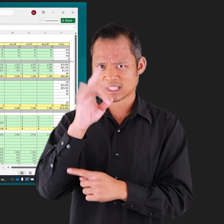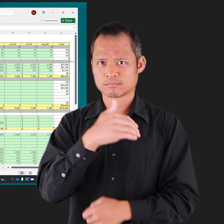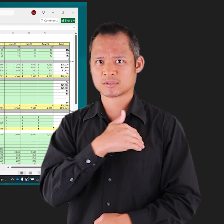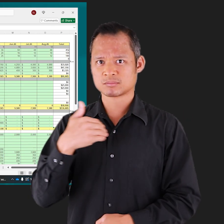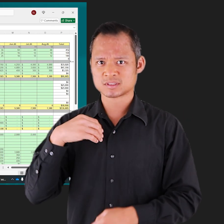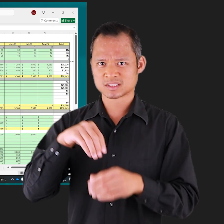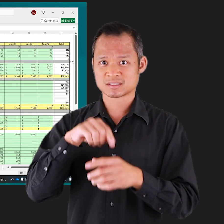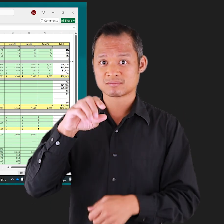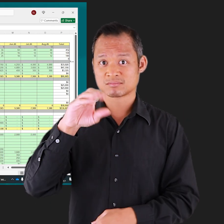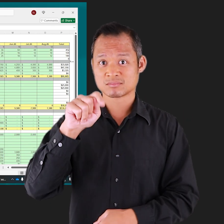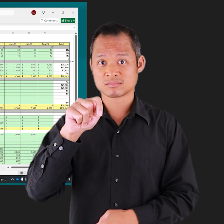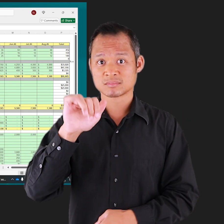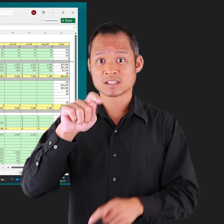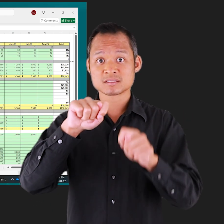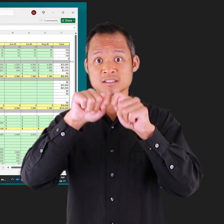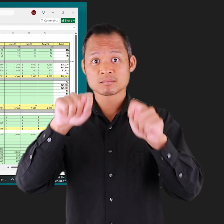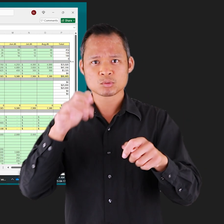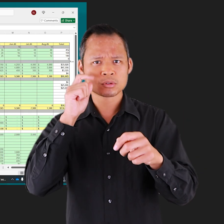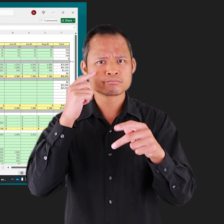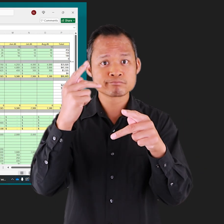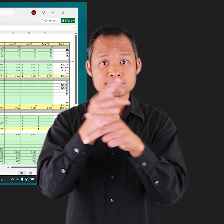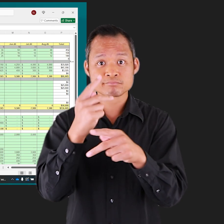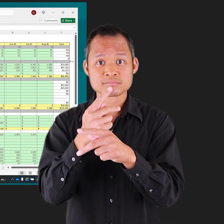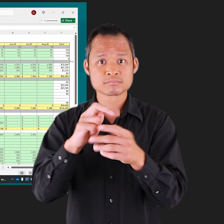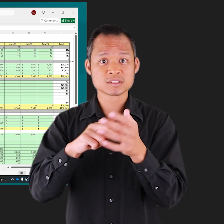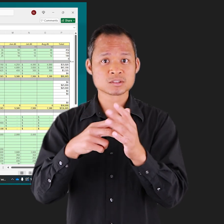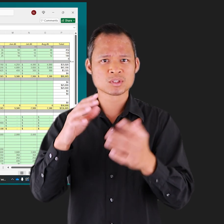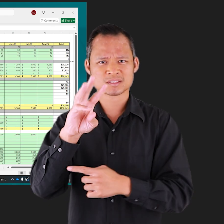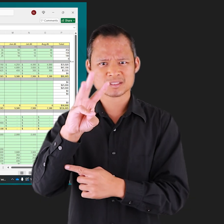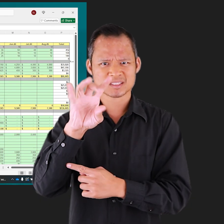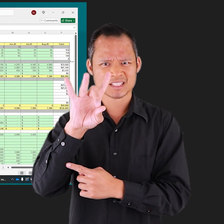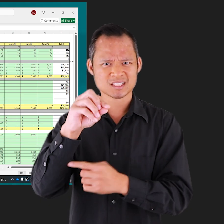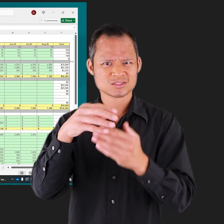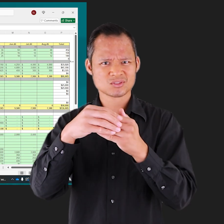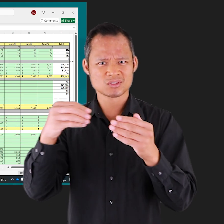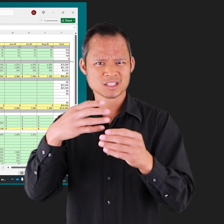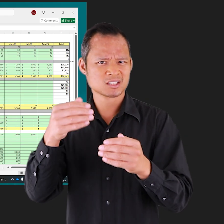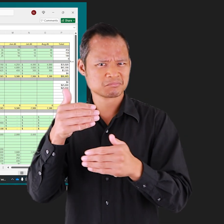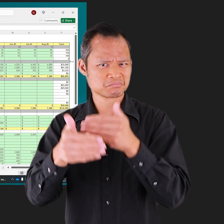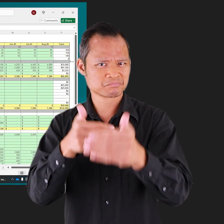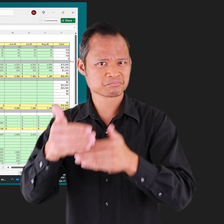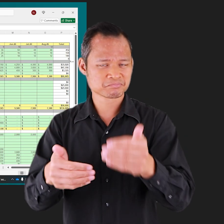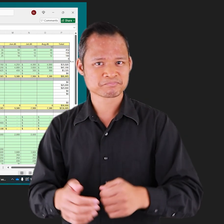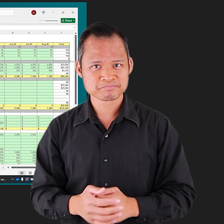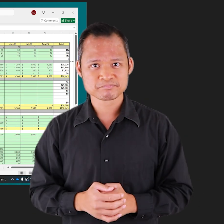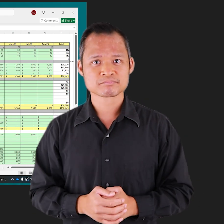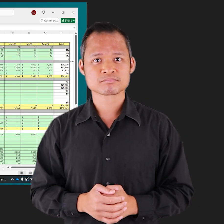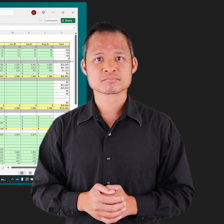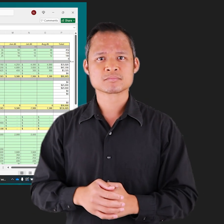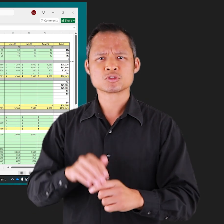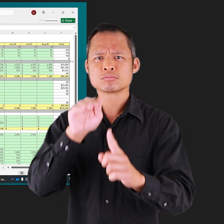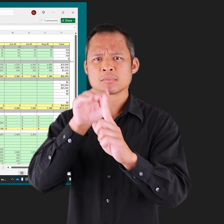members in October. The template will calculate it, which translates into $680, and so forth. A